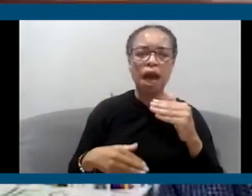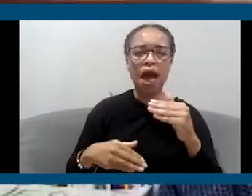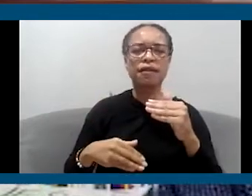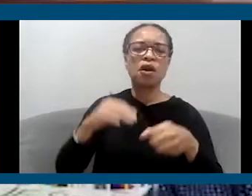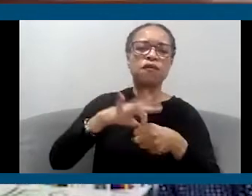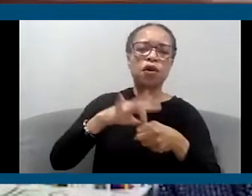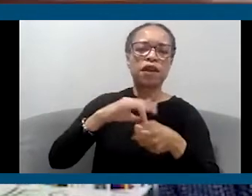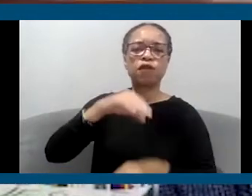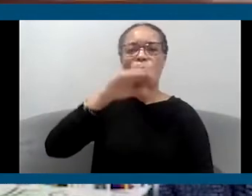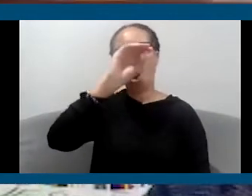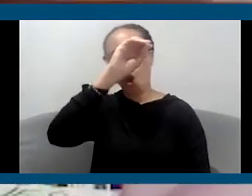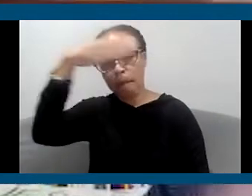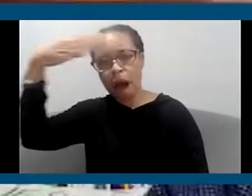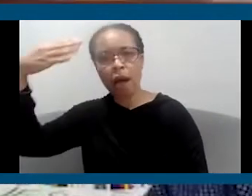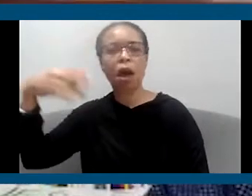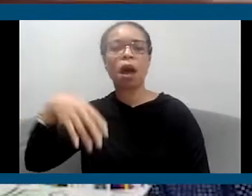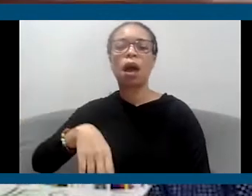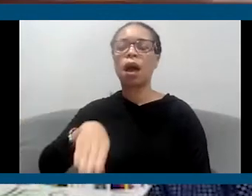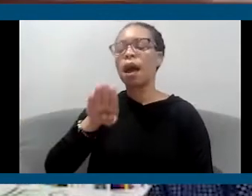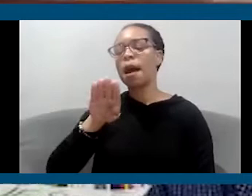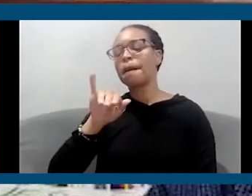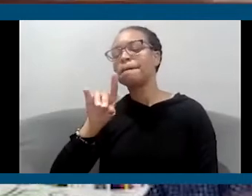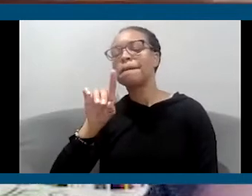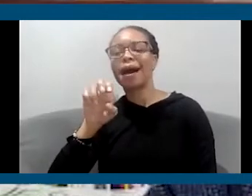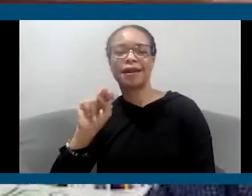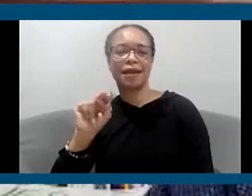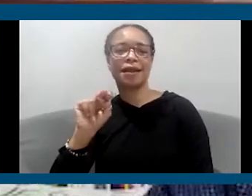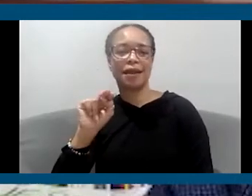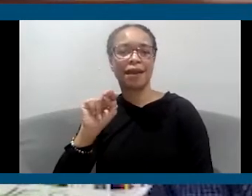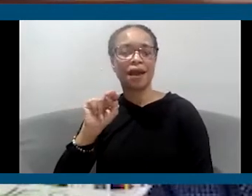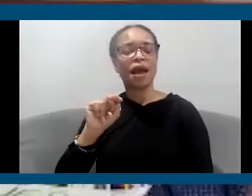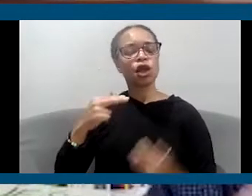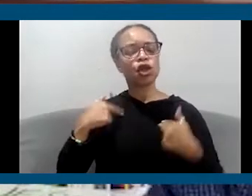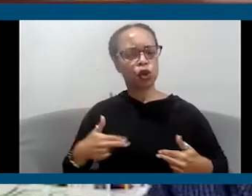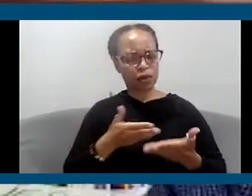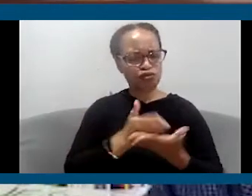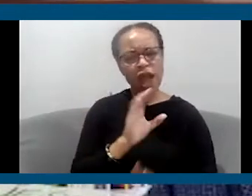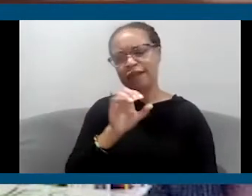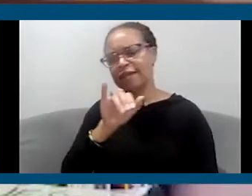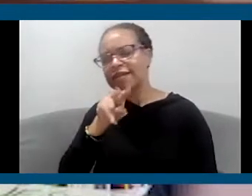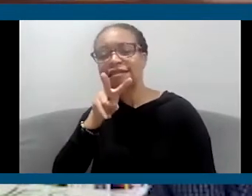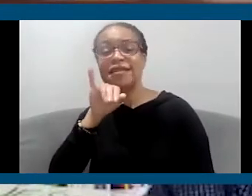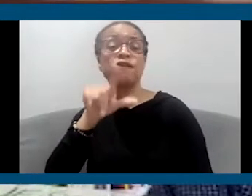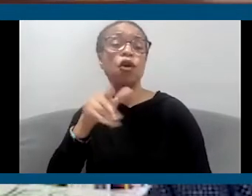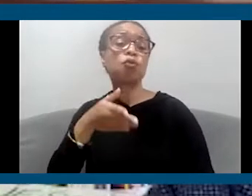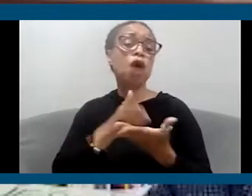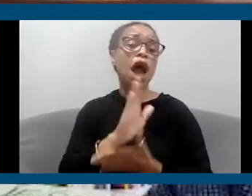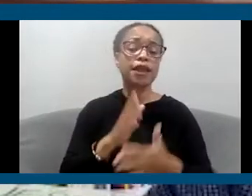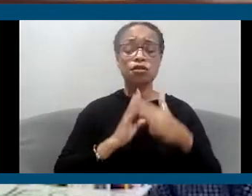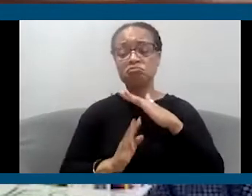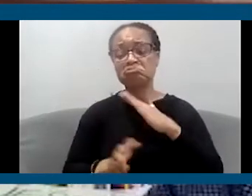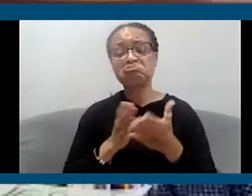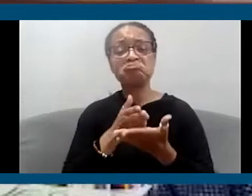Biden. The reason for that is the issues that are dear to us: human rights, civil rights, immigrants' rights, countering